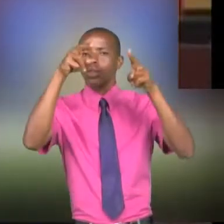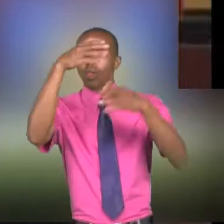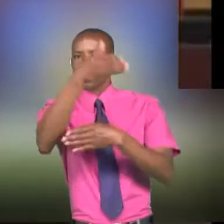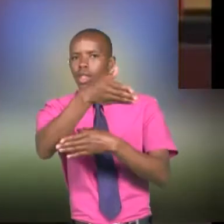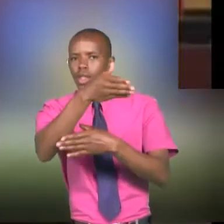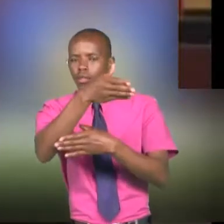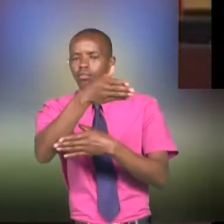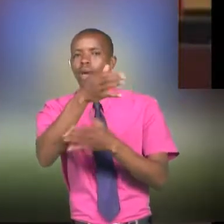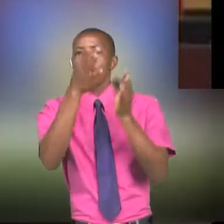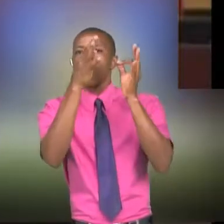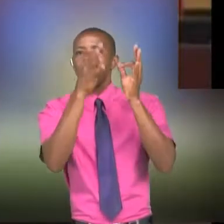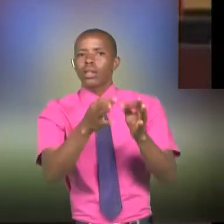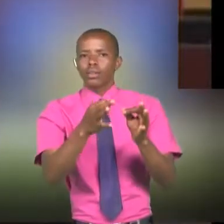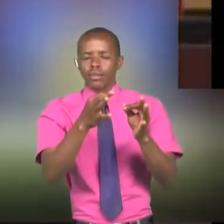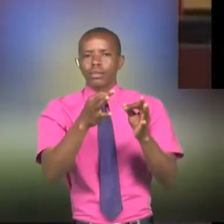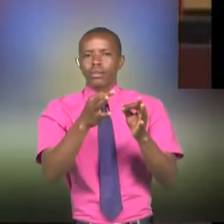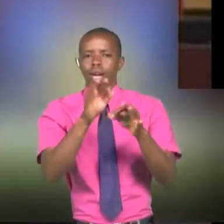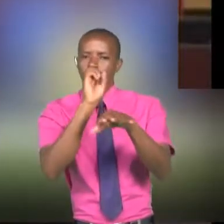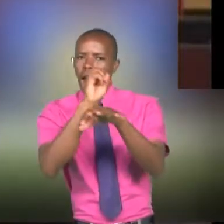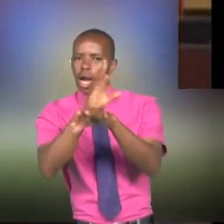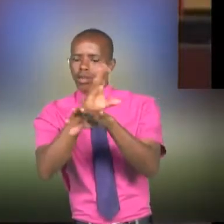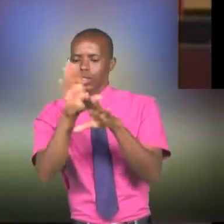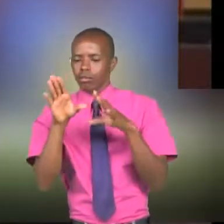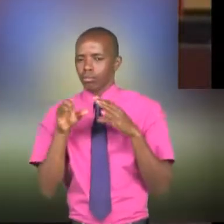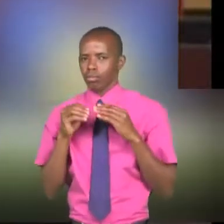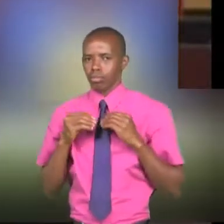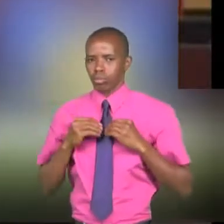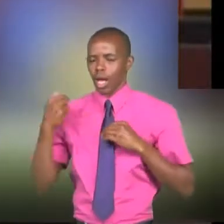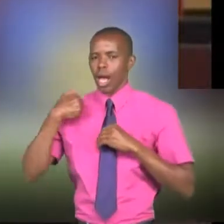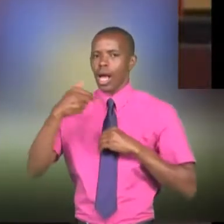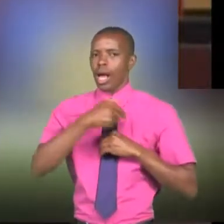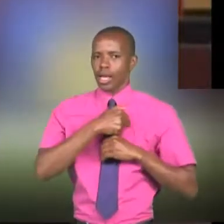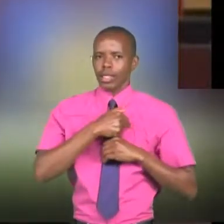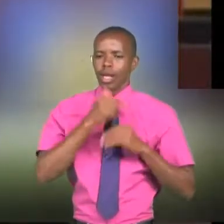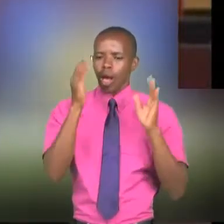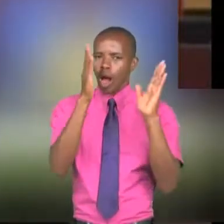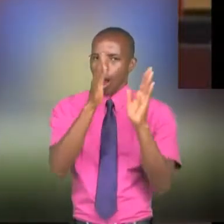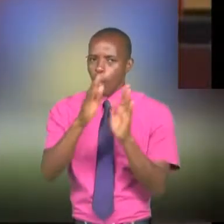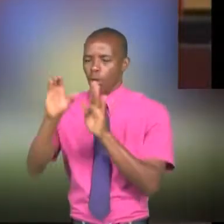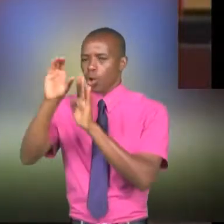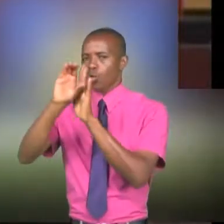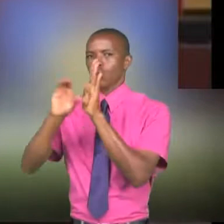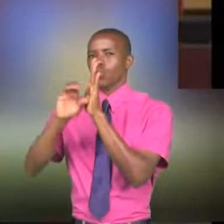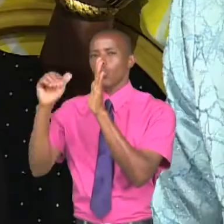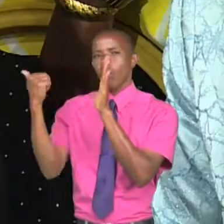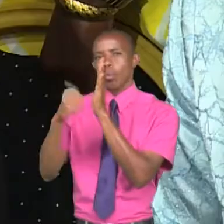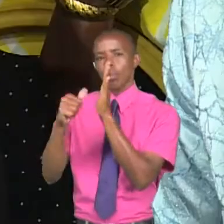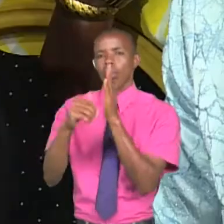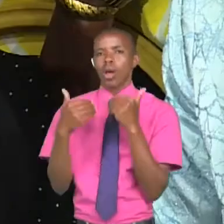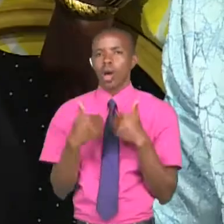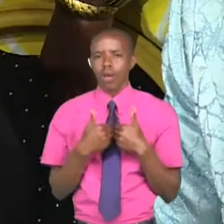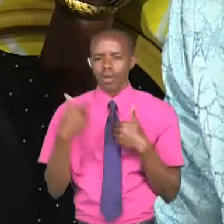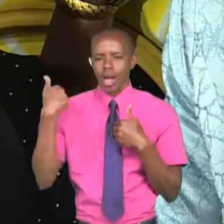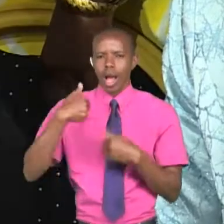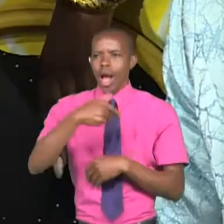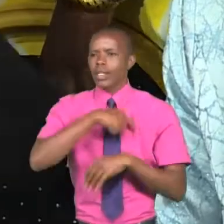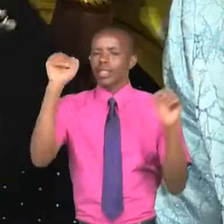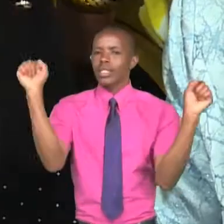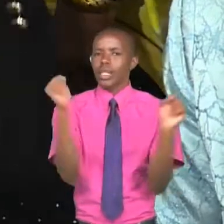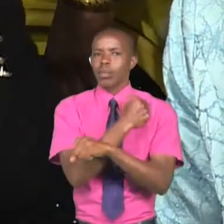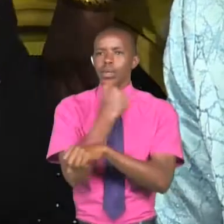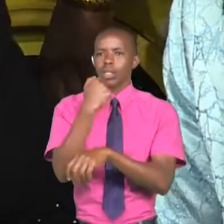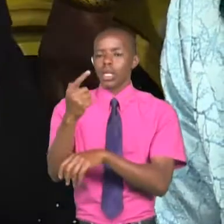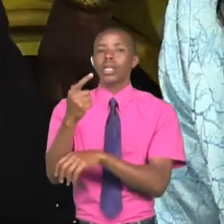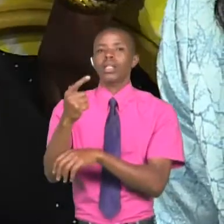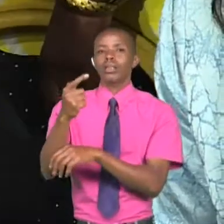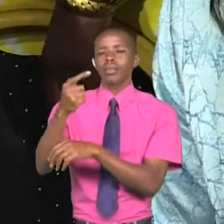were to take that advice now, Mr. Speaker, we'll plunge into a deeper constitutional crisis. Therefore, we cannot then say it will be done